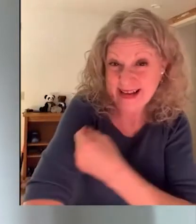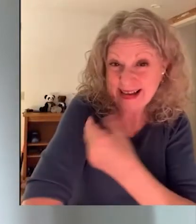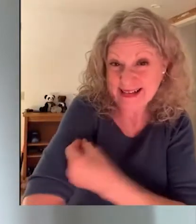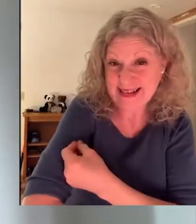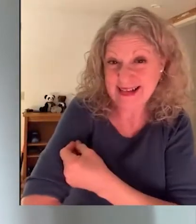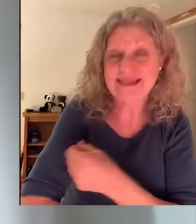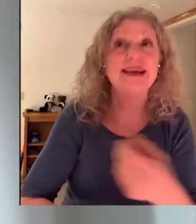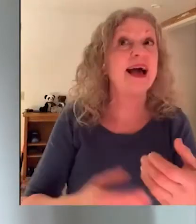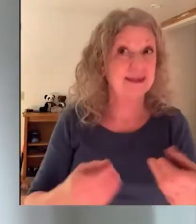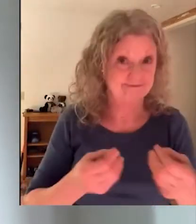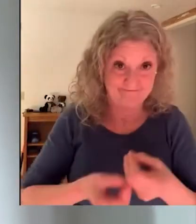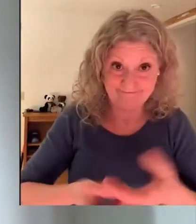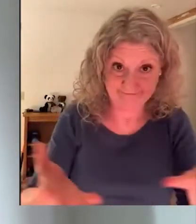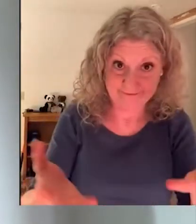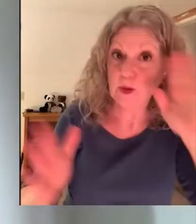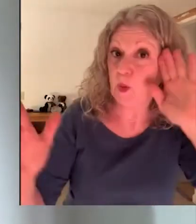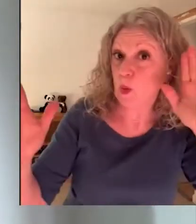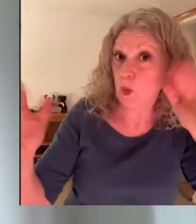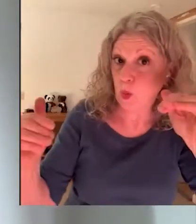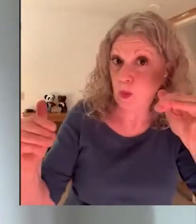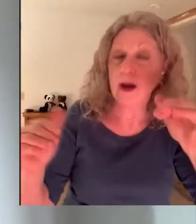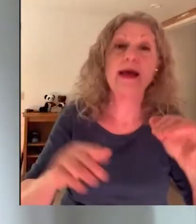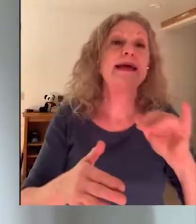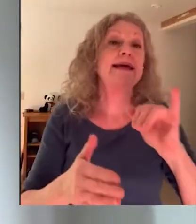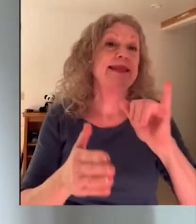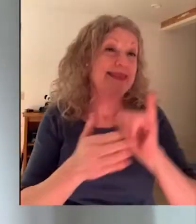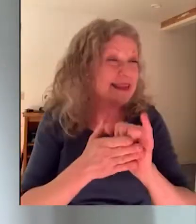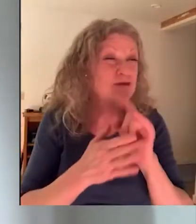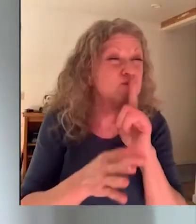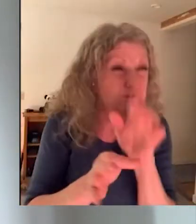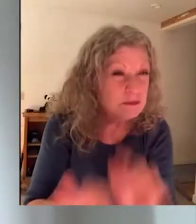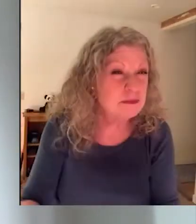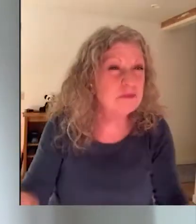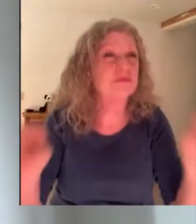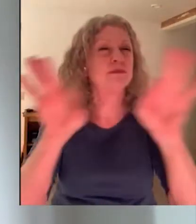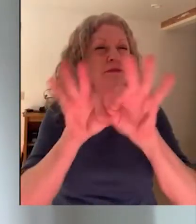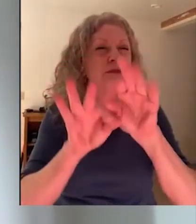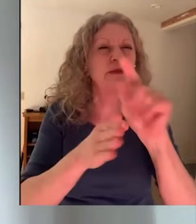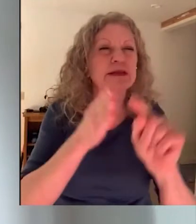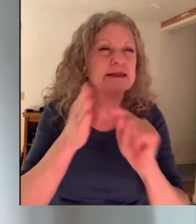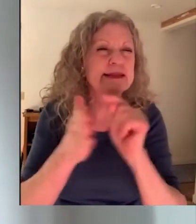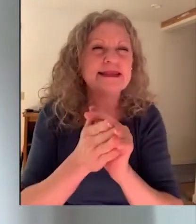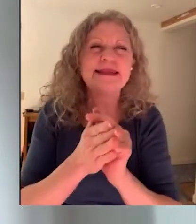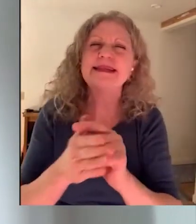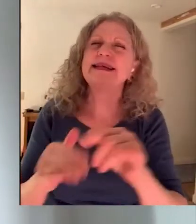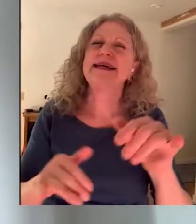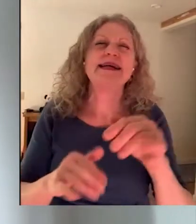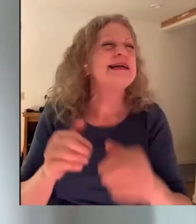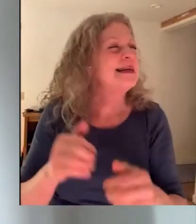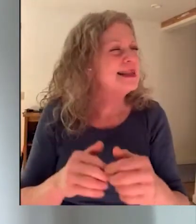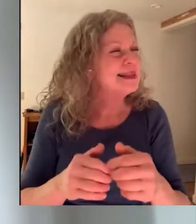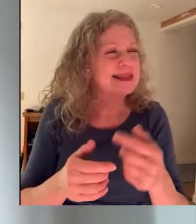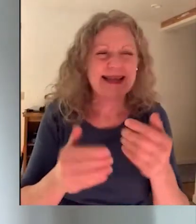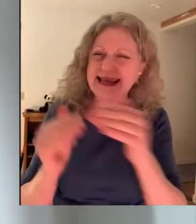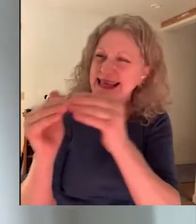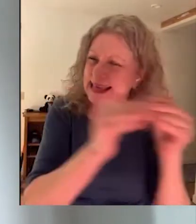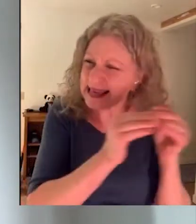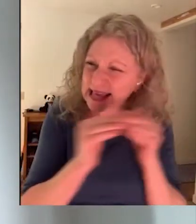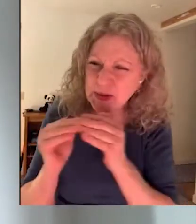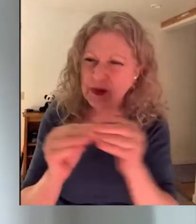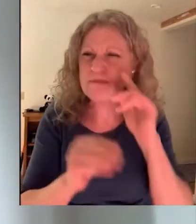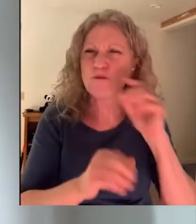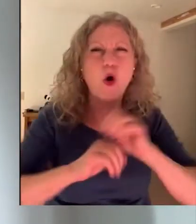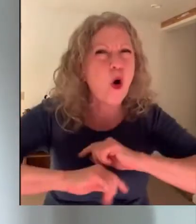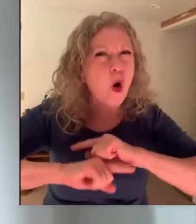hope. At this critical moment, vaccine equity is the biggest moral test before the global